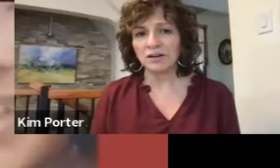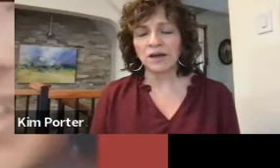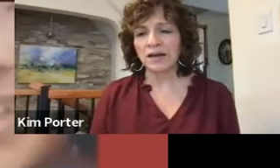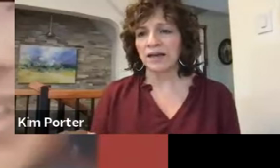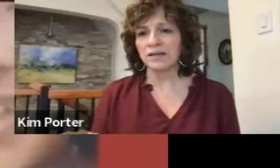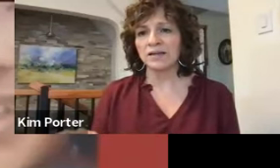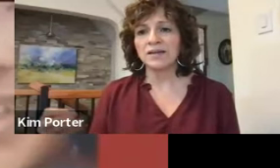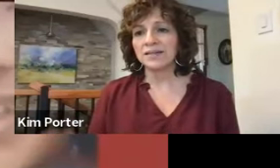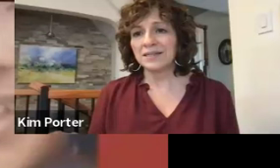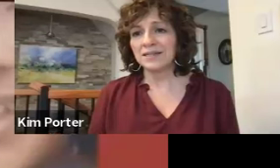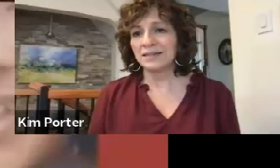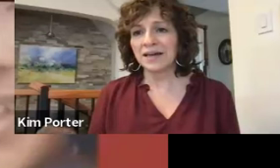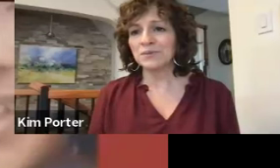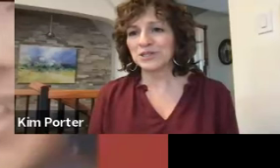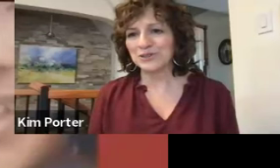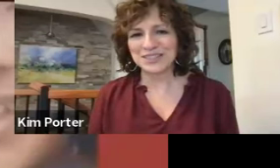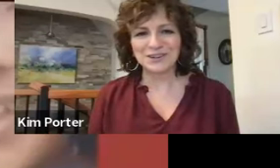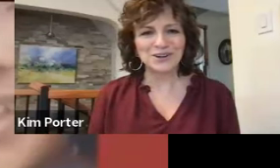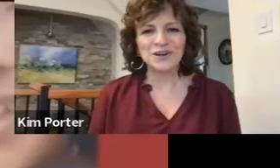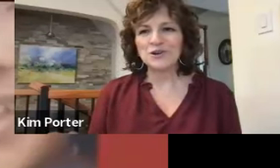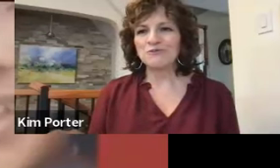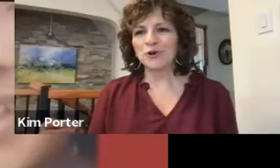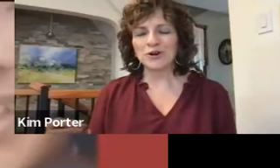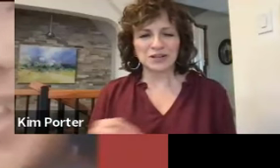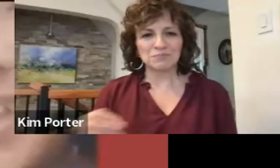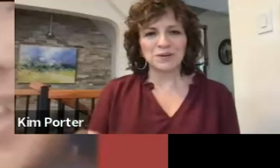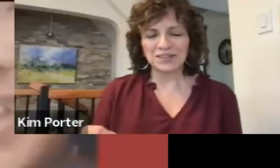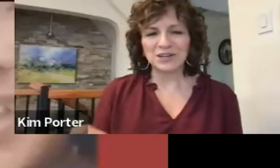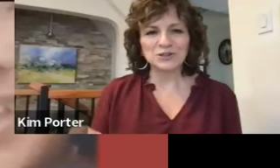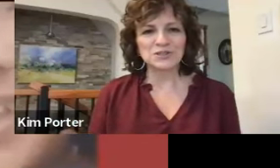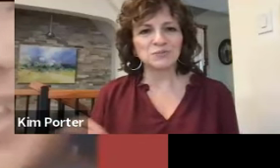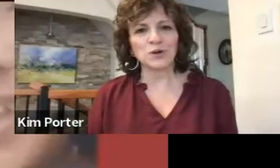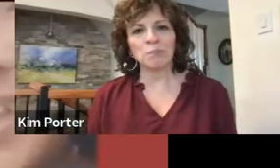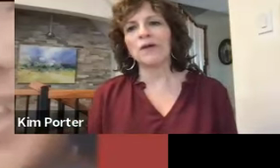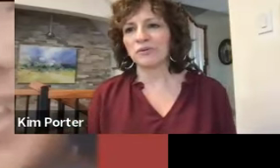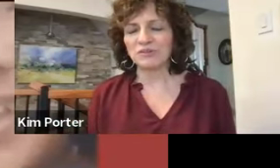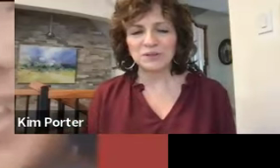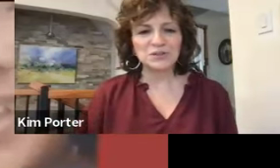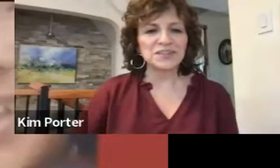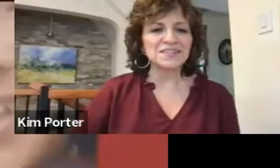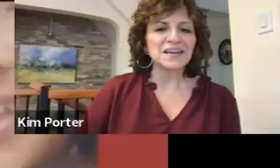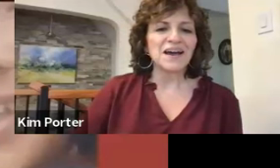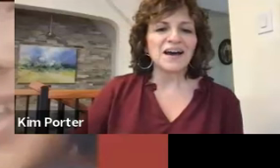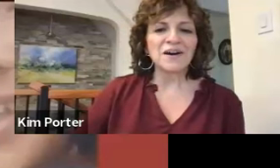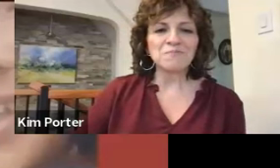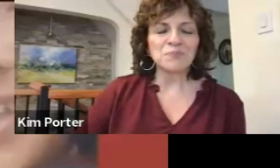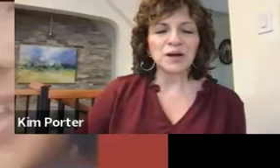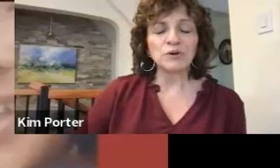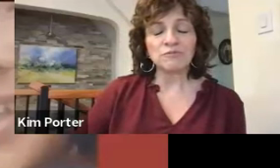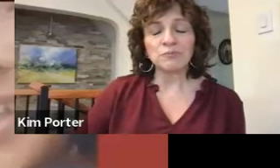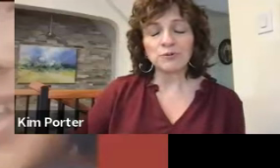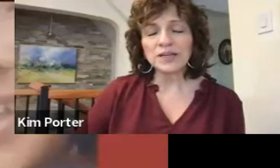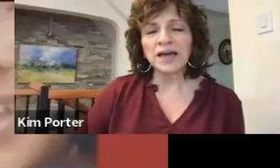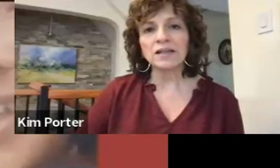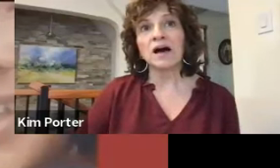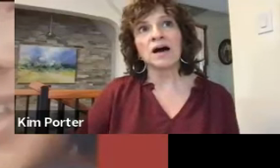have not eradicated teen cannabis use in our 4 years and 1 month that we've been doing this. But